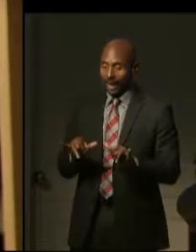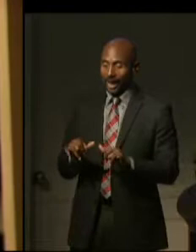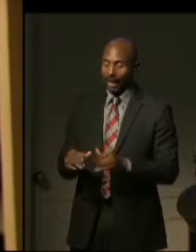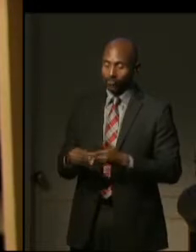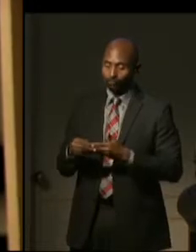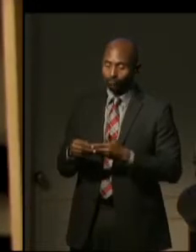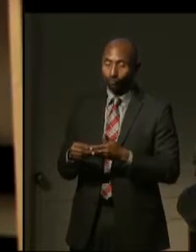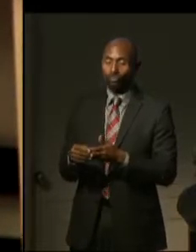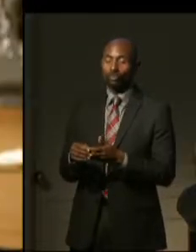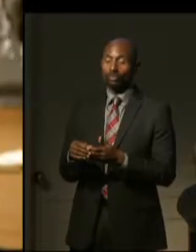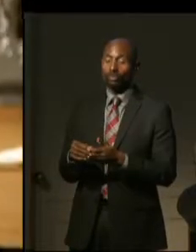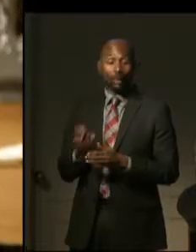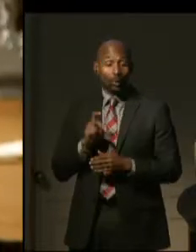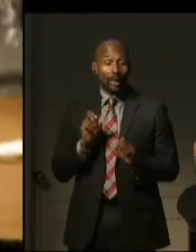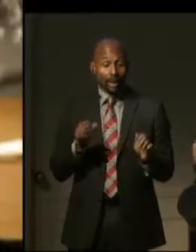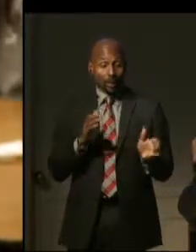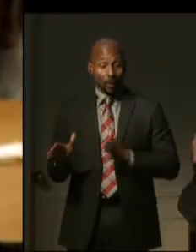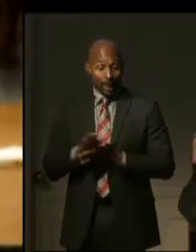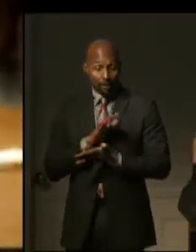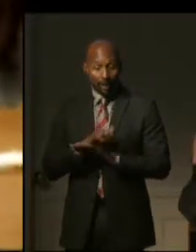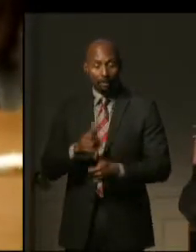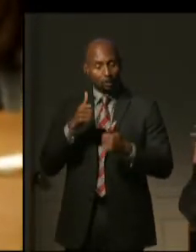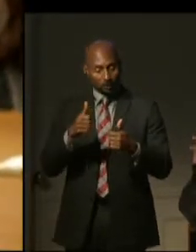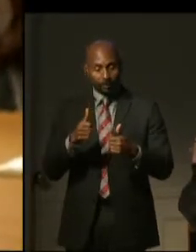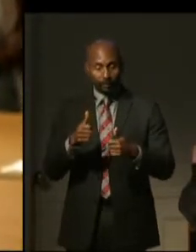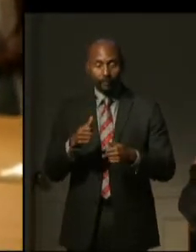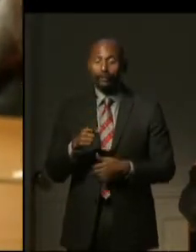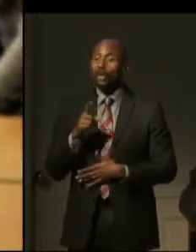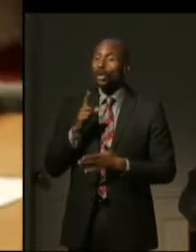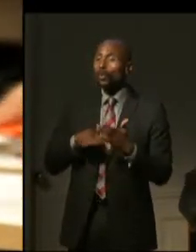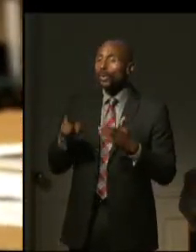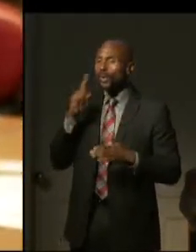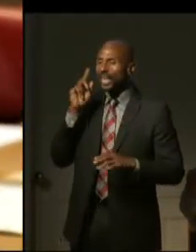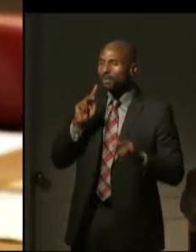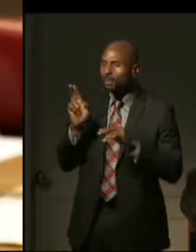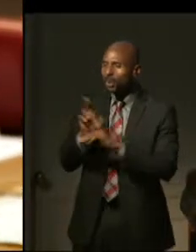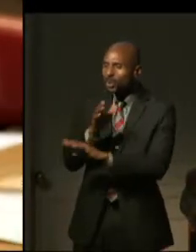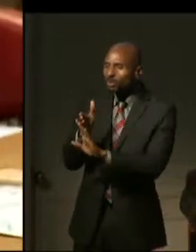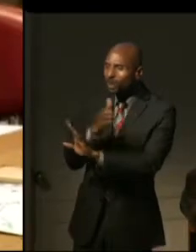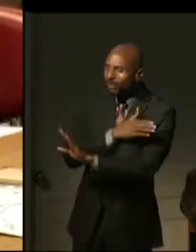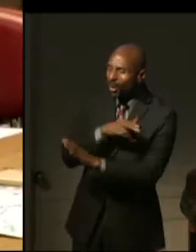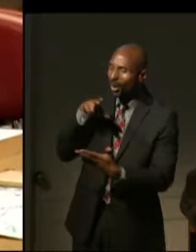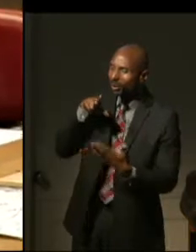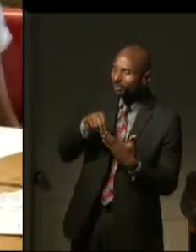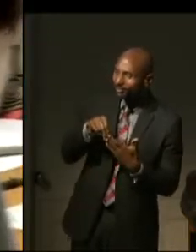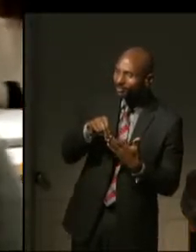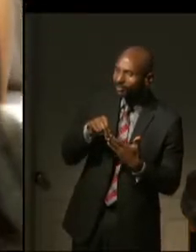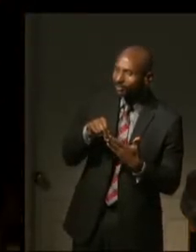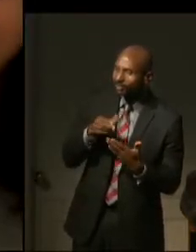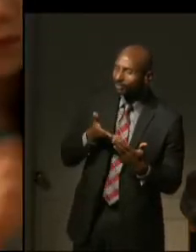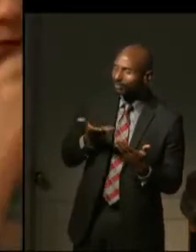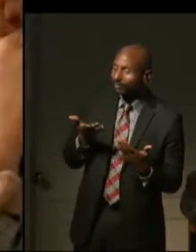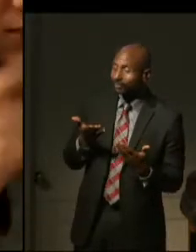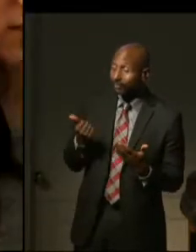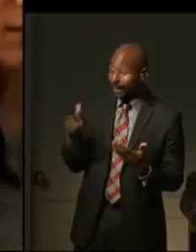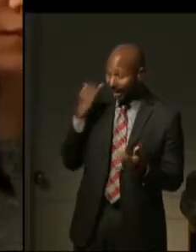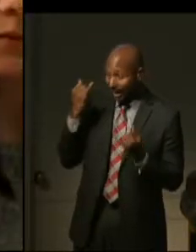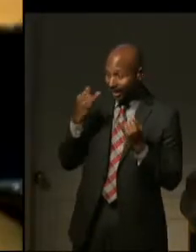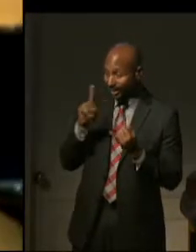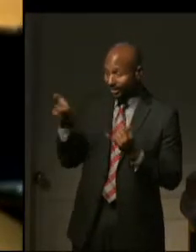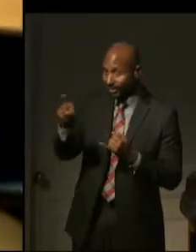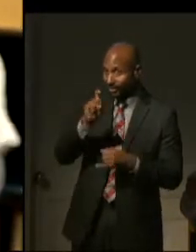Okay, so it organizes paper. What do you think people may have used before the paper clip was designed? Any